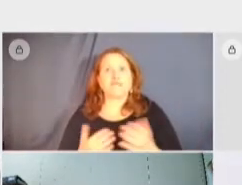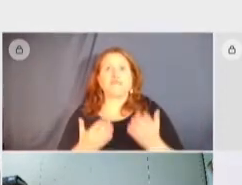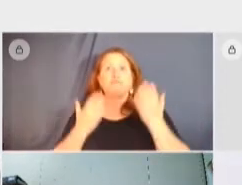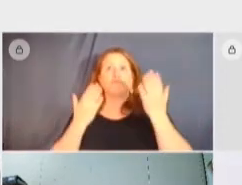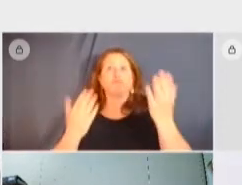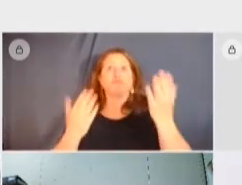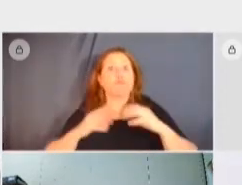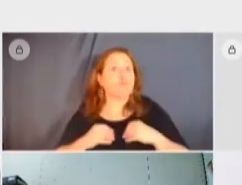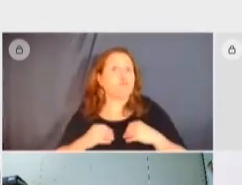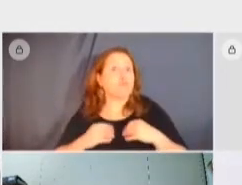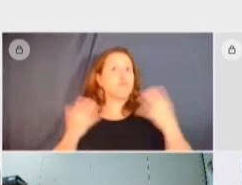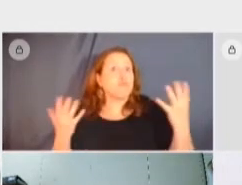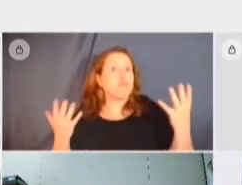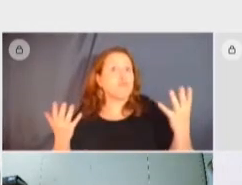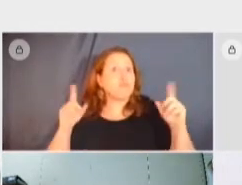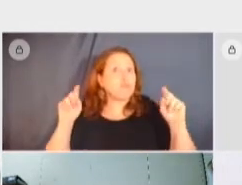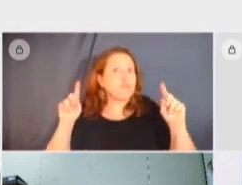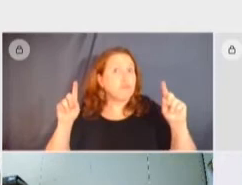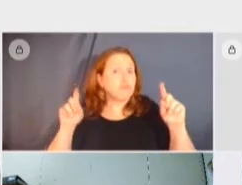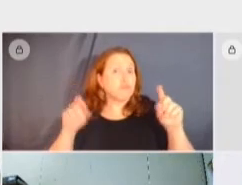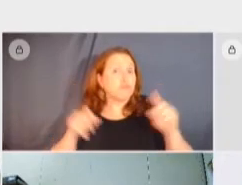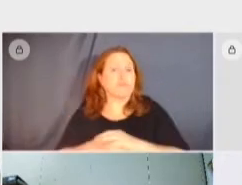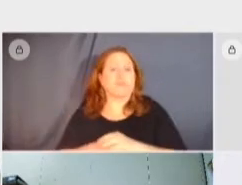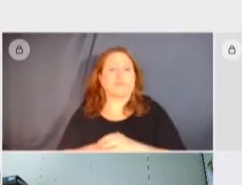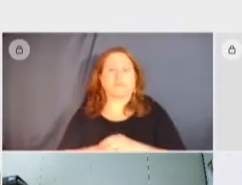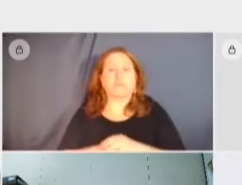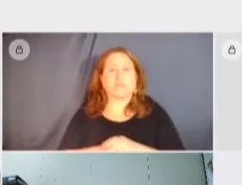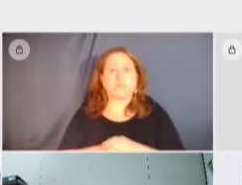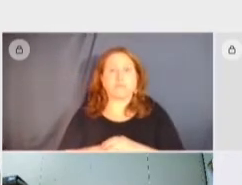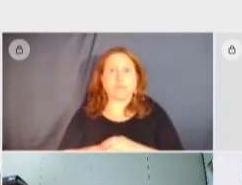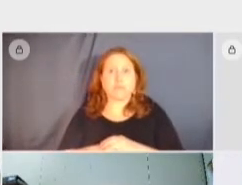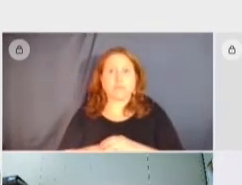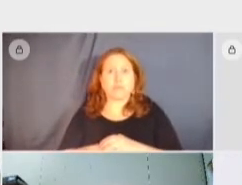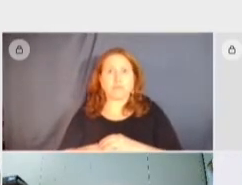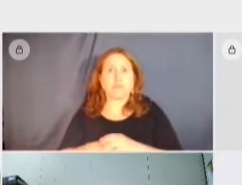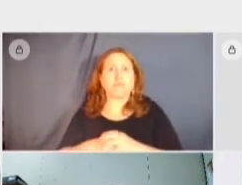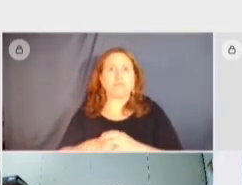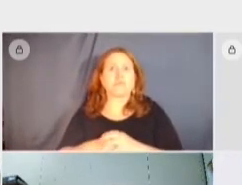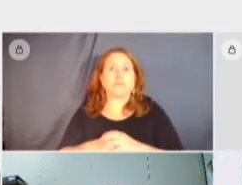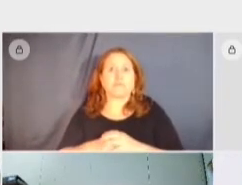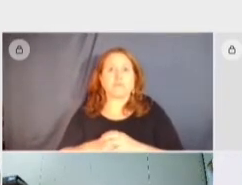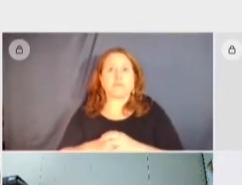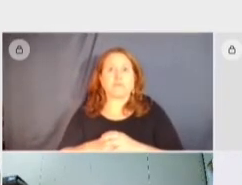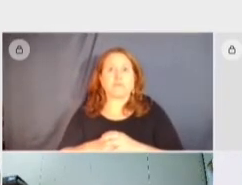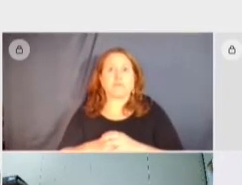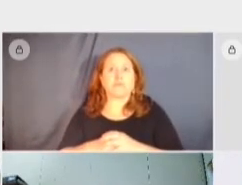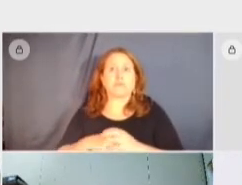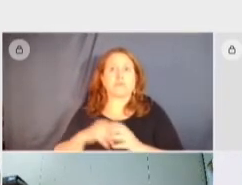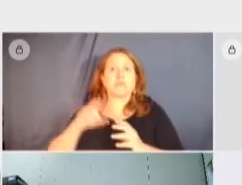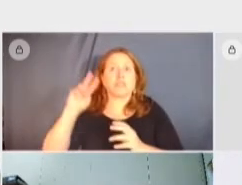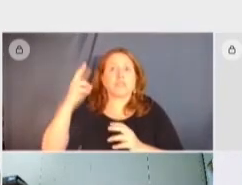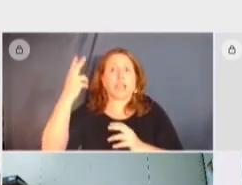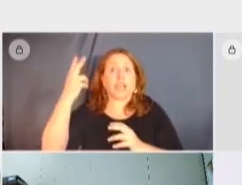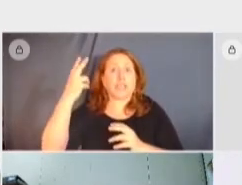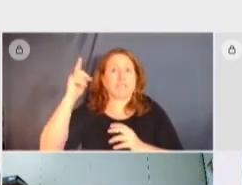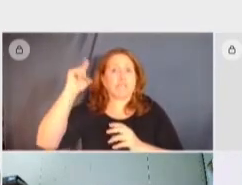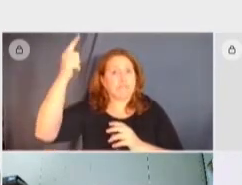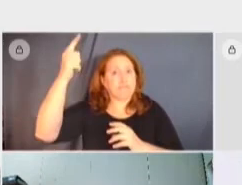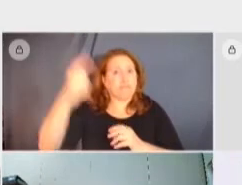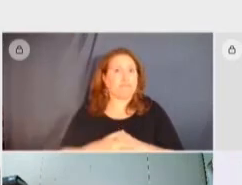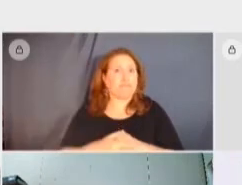So moved. And a second? Second. All right, any further